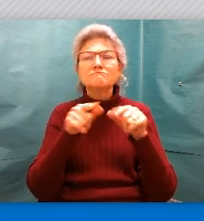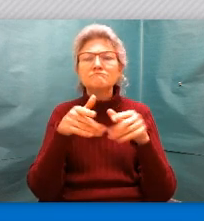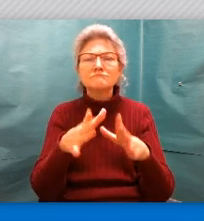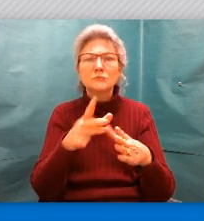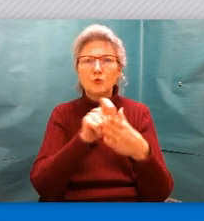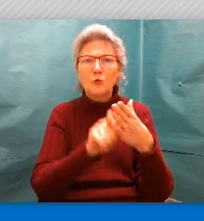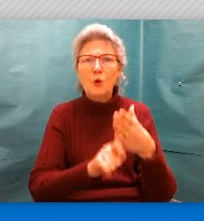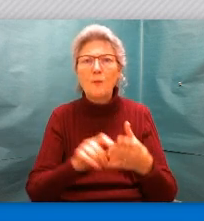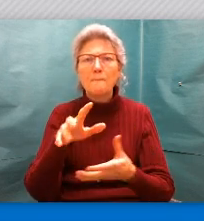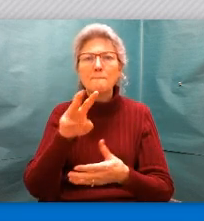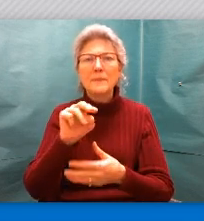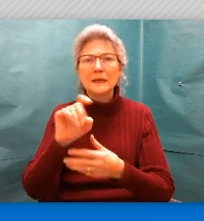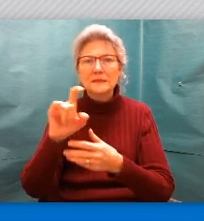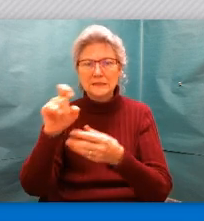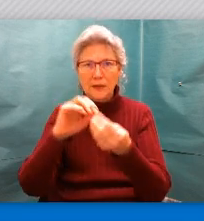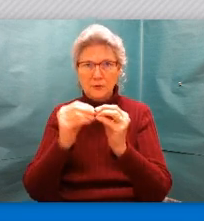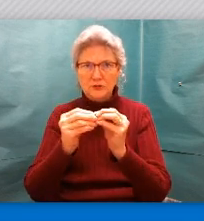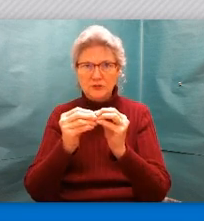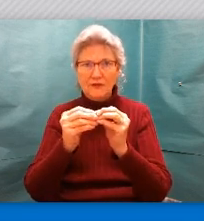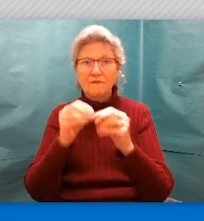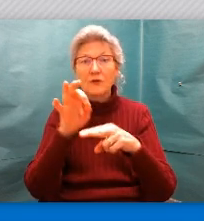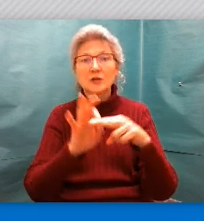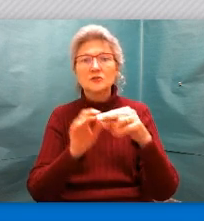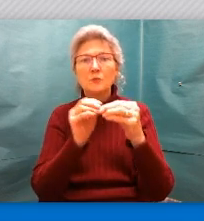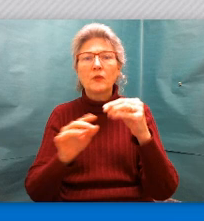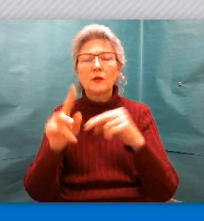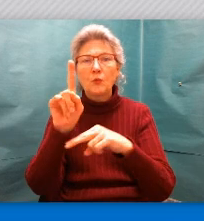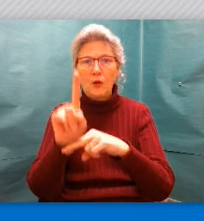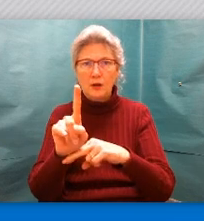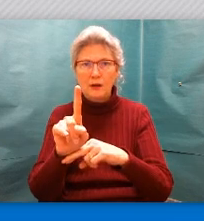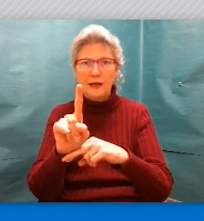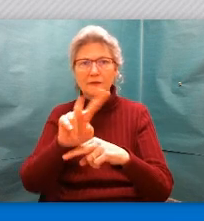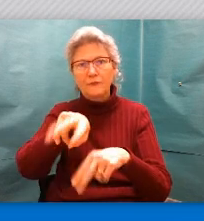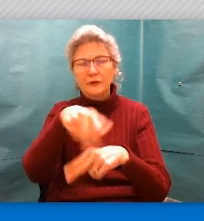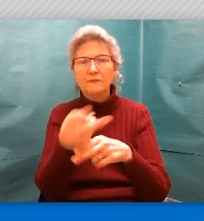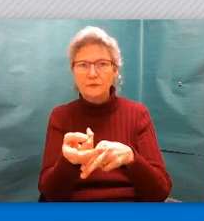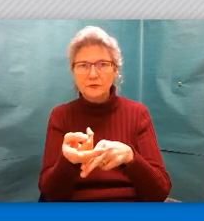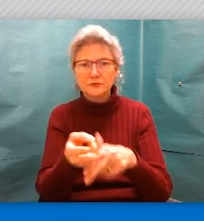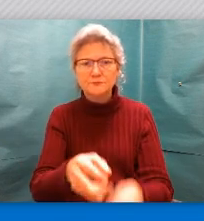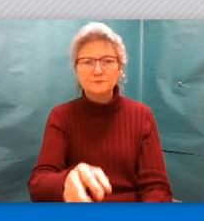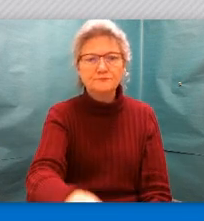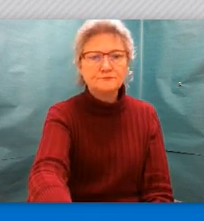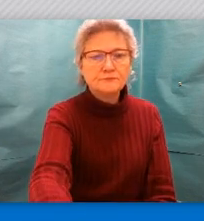mixed numbers into numbers and fractions that are greater than 1 and vice versa.